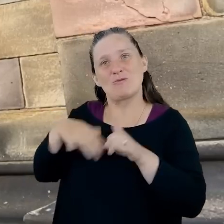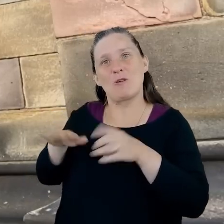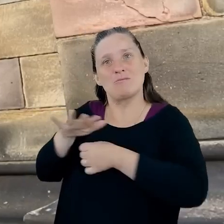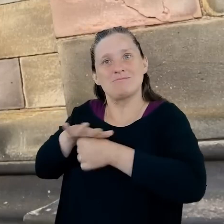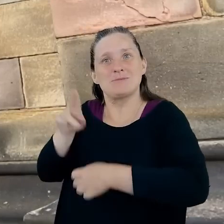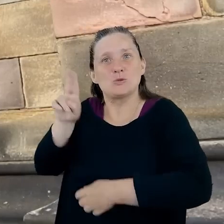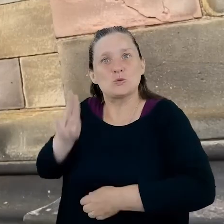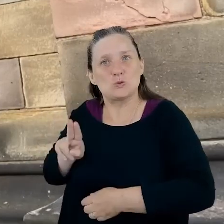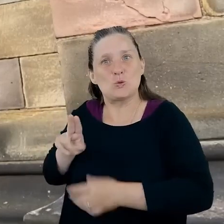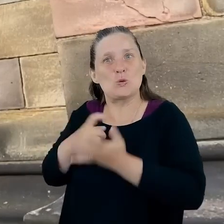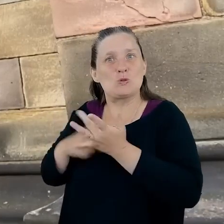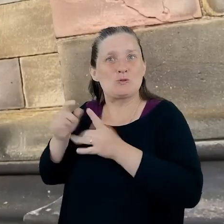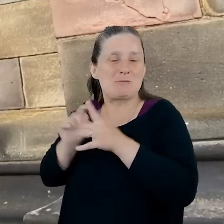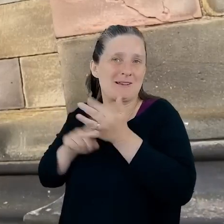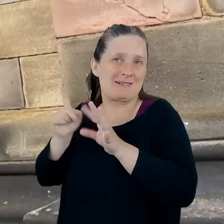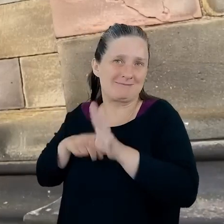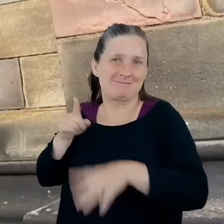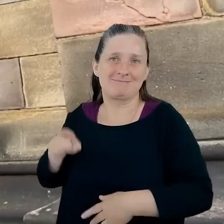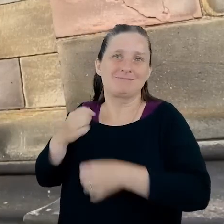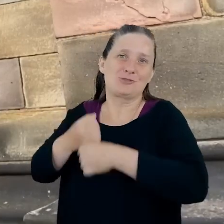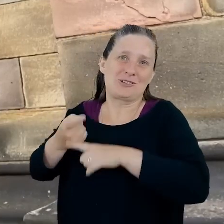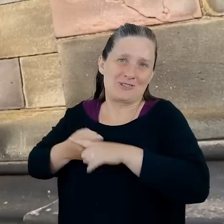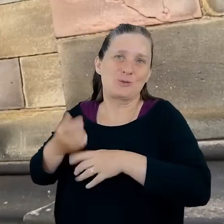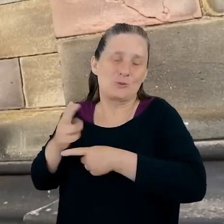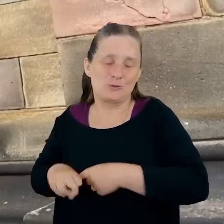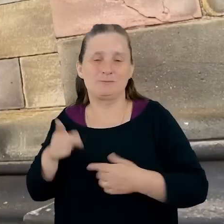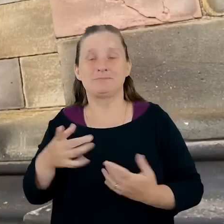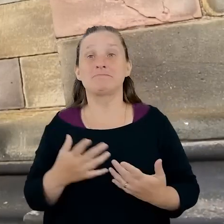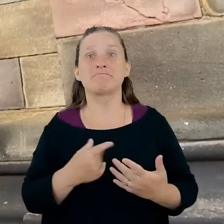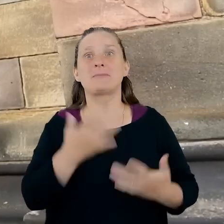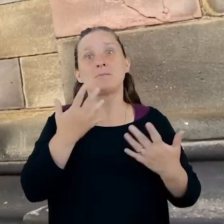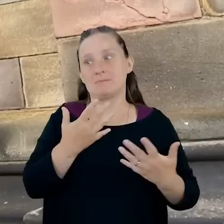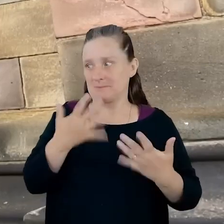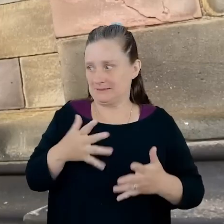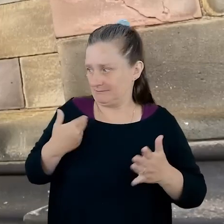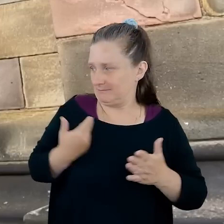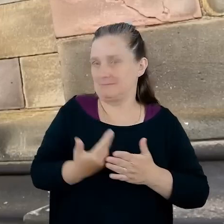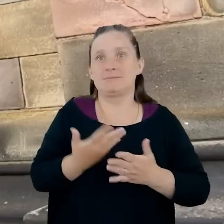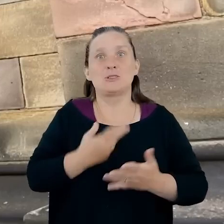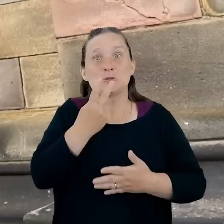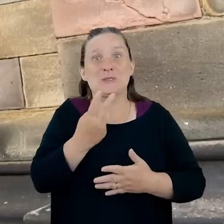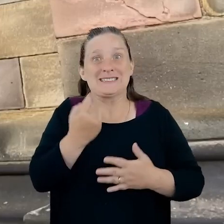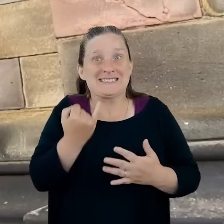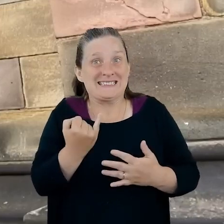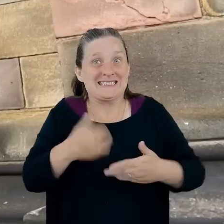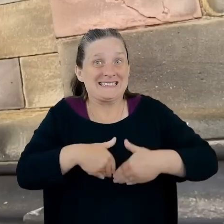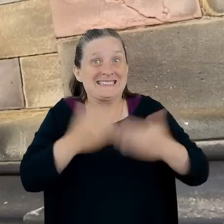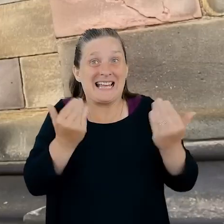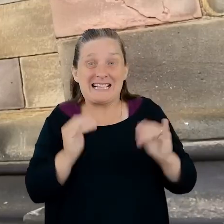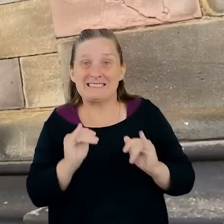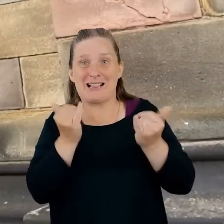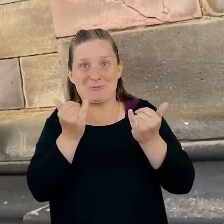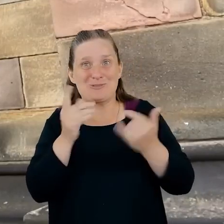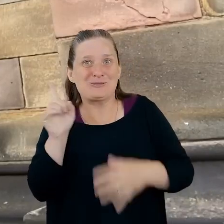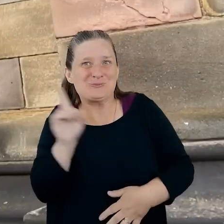of the Earth, of which the centrepiece is Luc Jeram's world-renowned installation, Gaia. We have